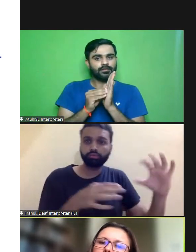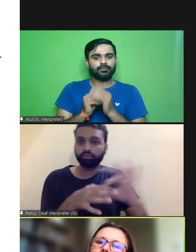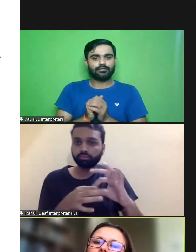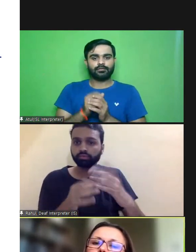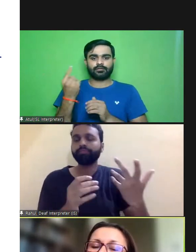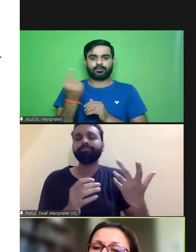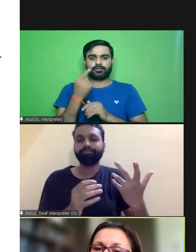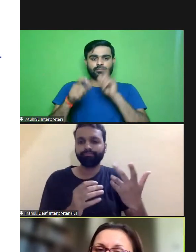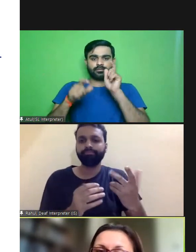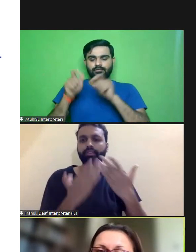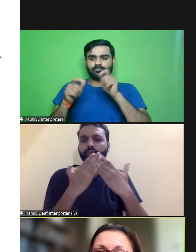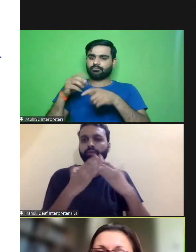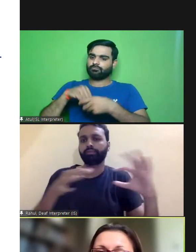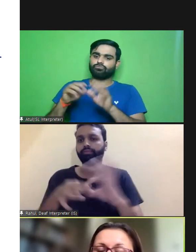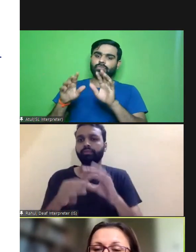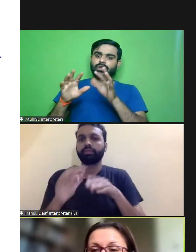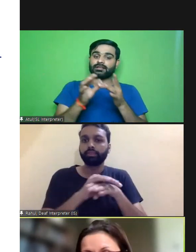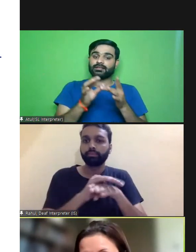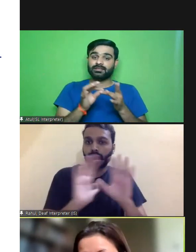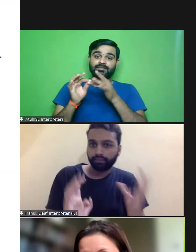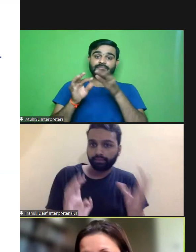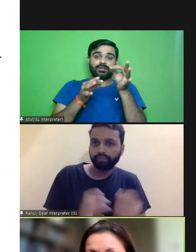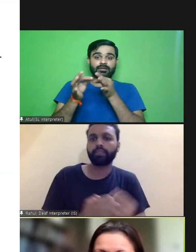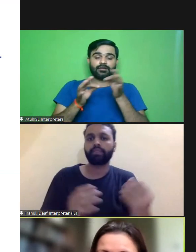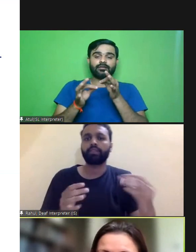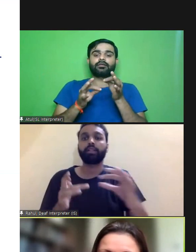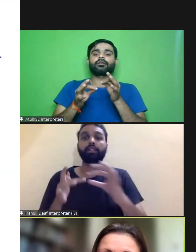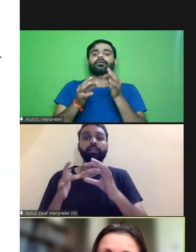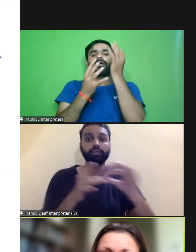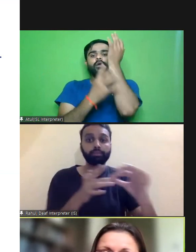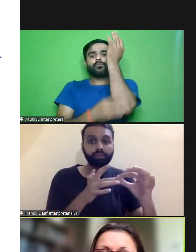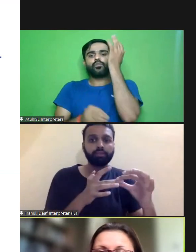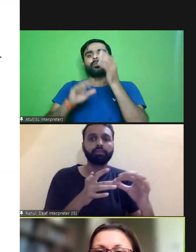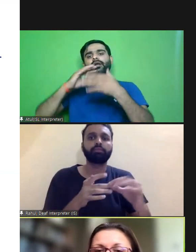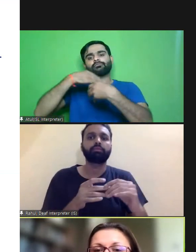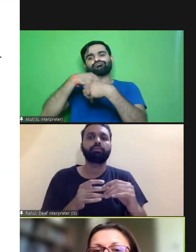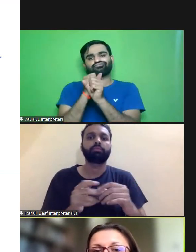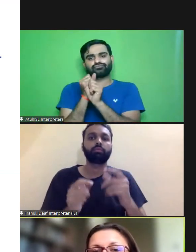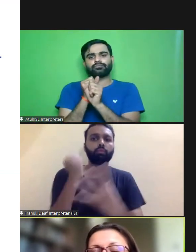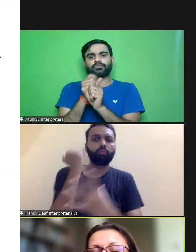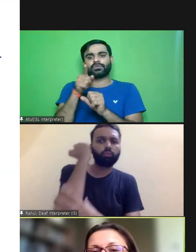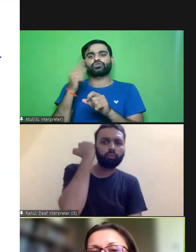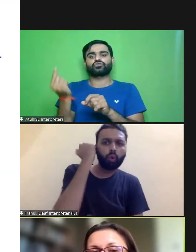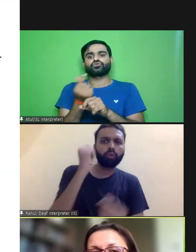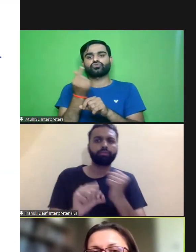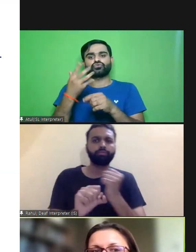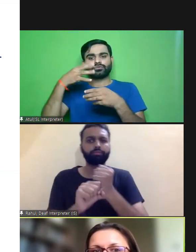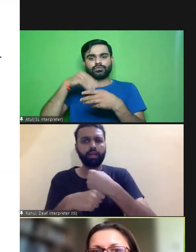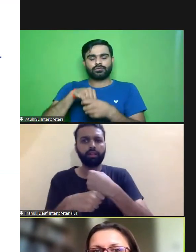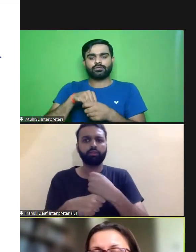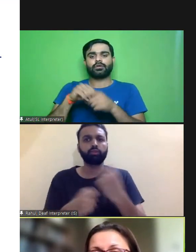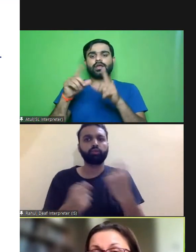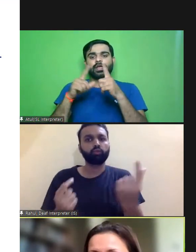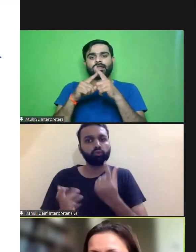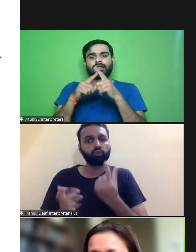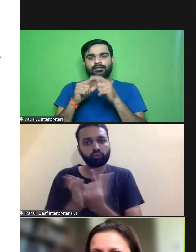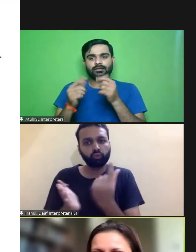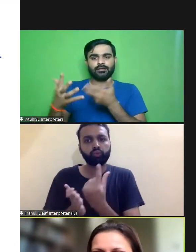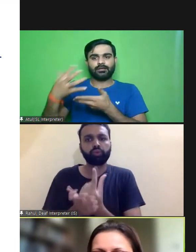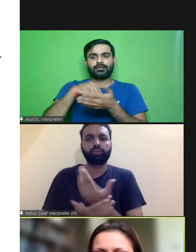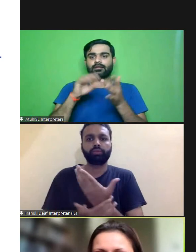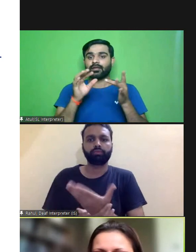only group-specific multidimensional poverty measure that has been created. This uses data for a